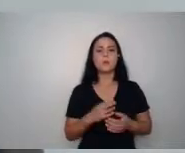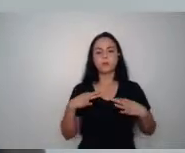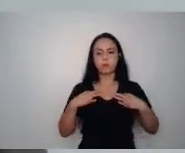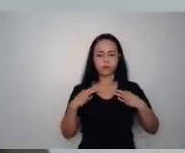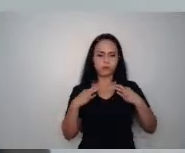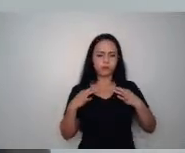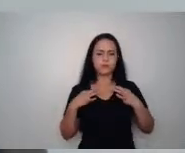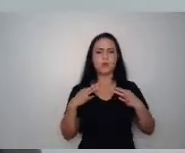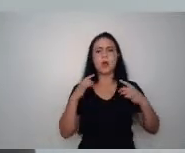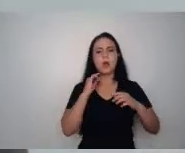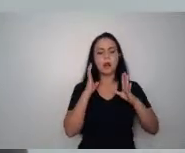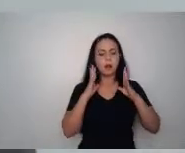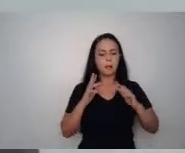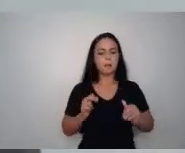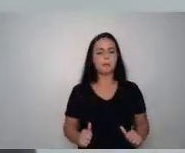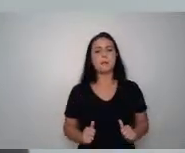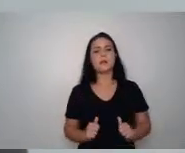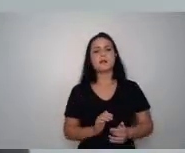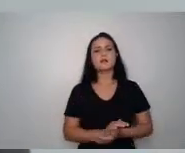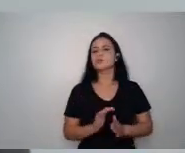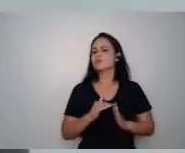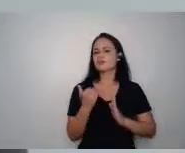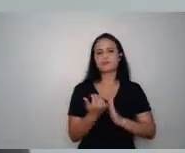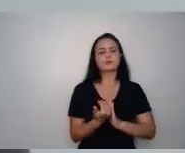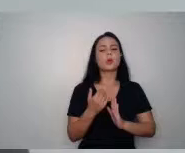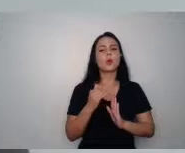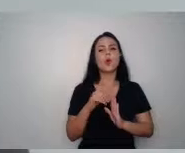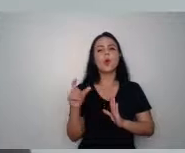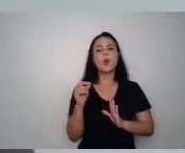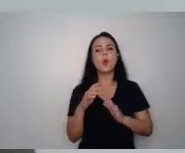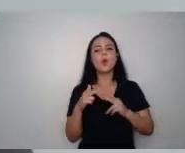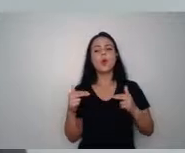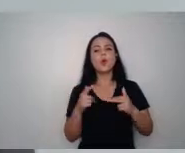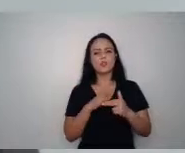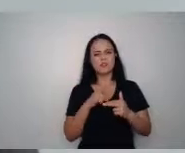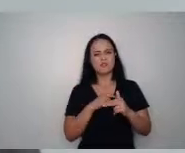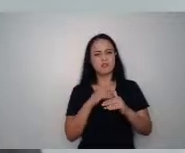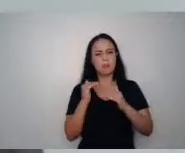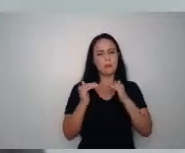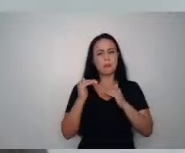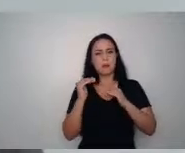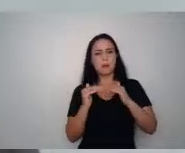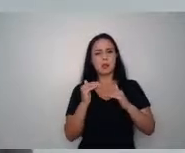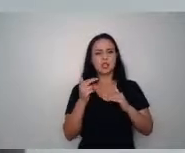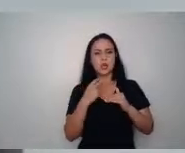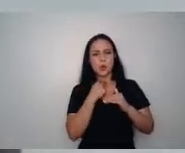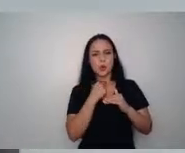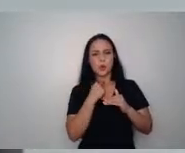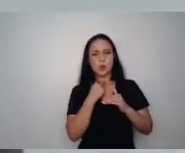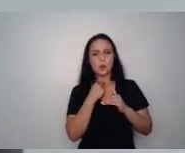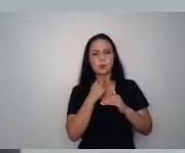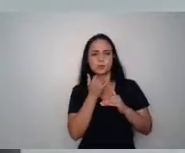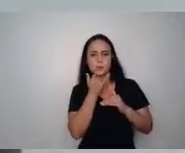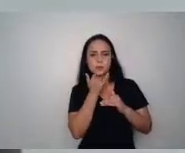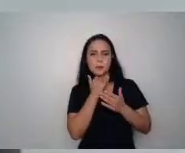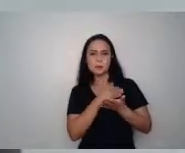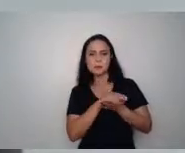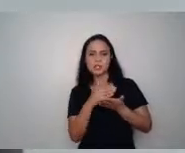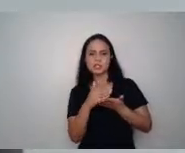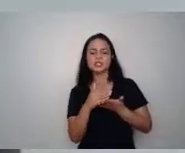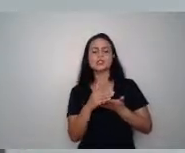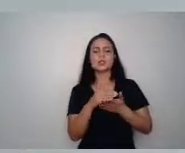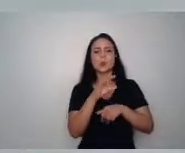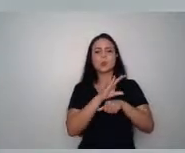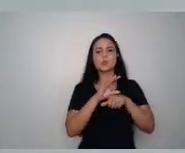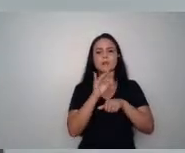leisure, clothing, and many other rights, many rights. So one thing that we have to be careful with, and I'm also part of